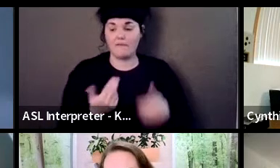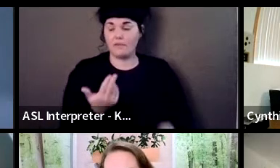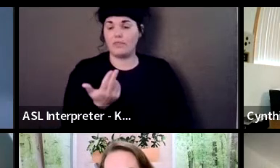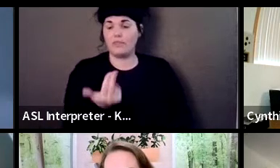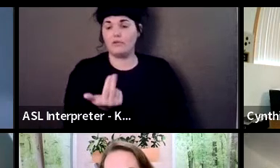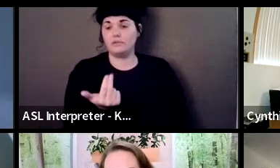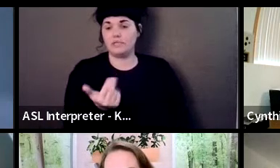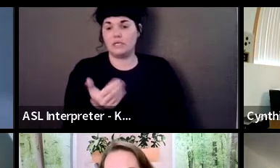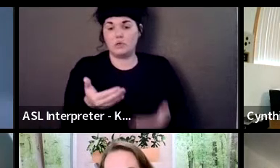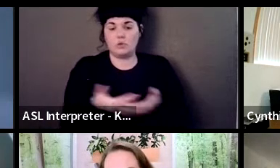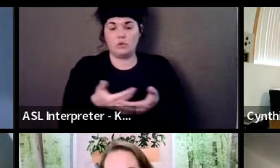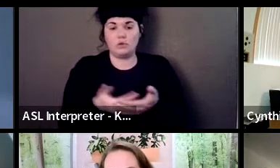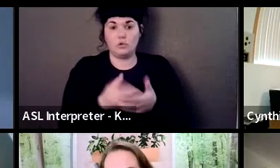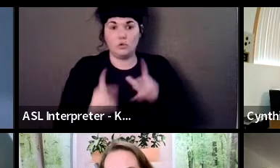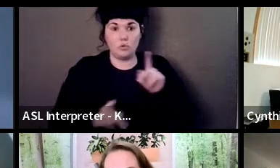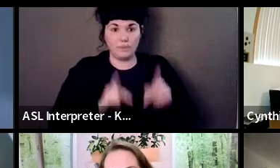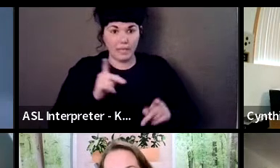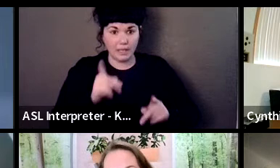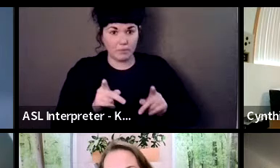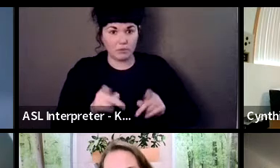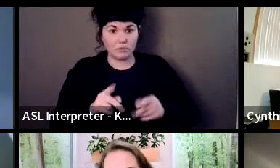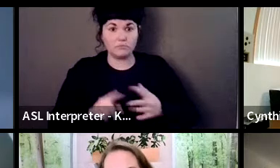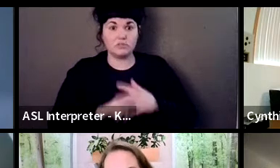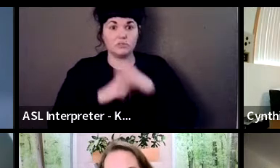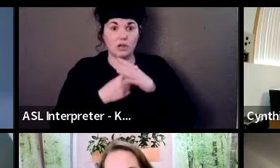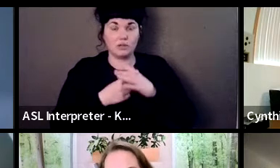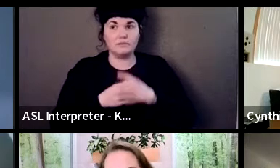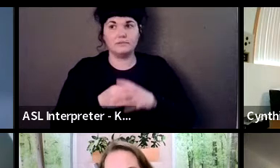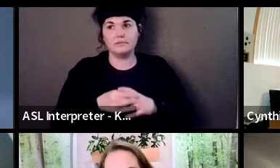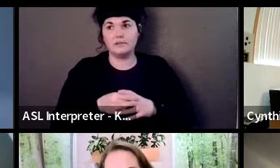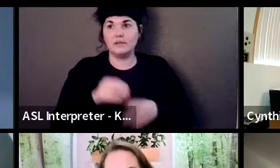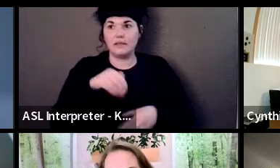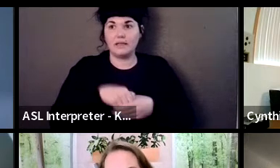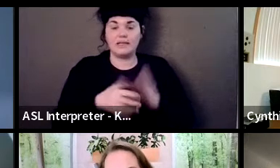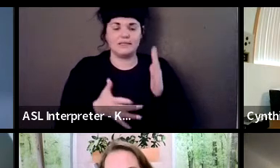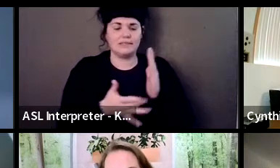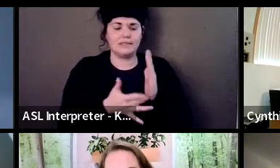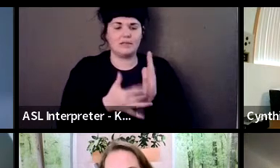be, in a technical legal term, crazy.